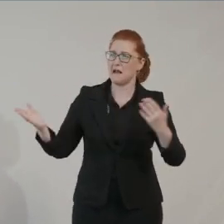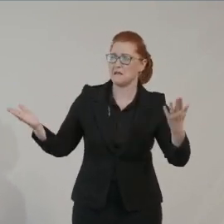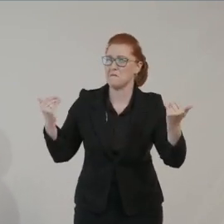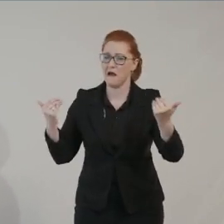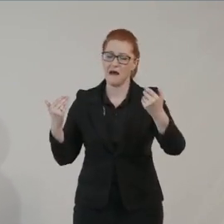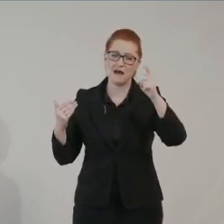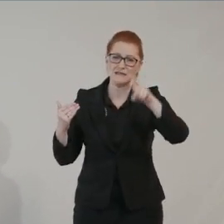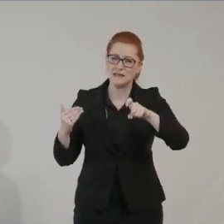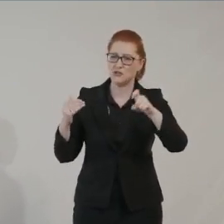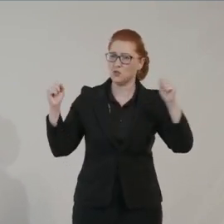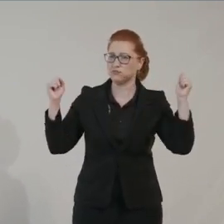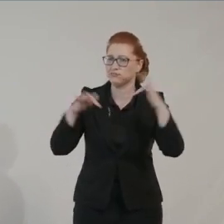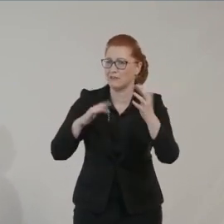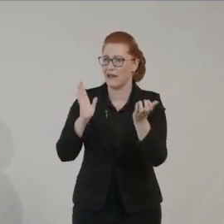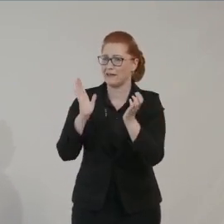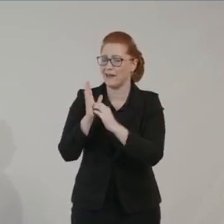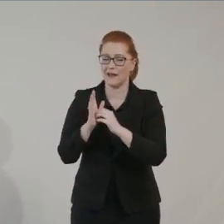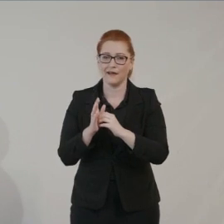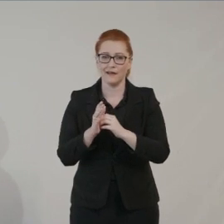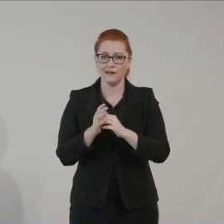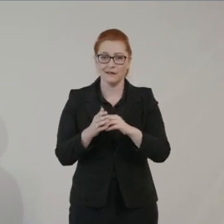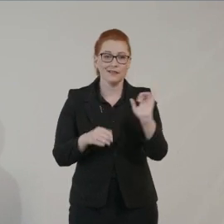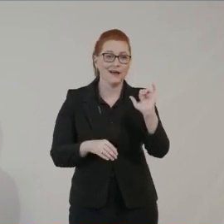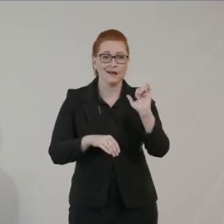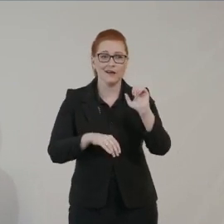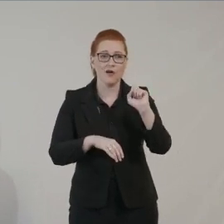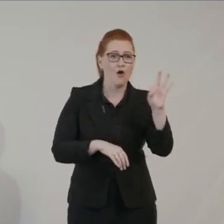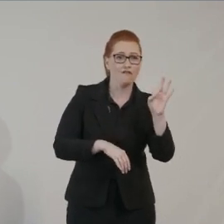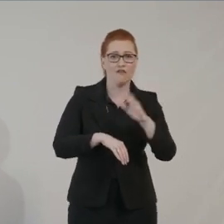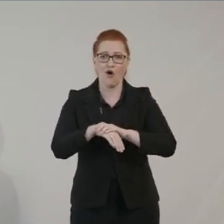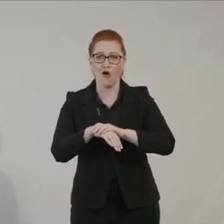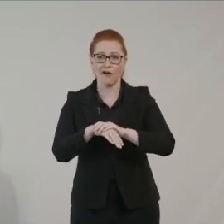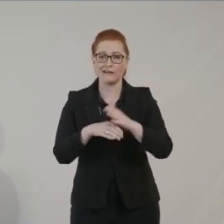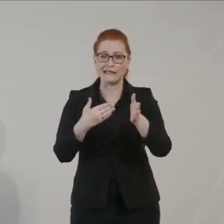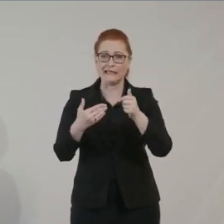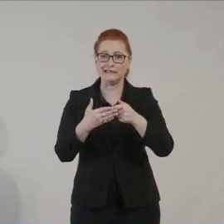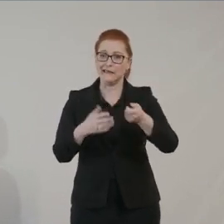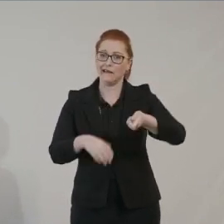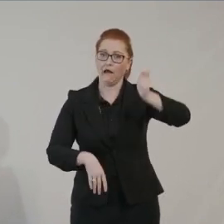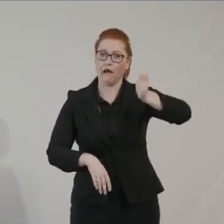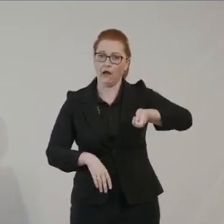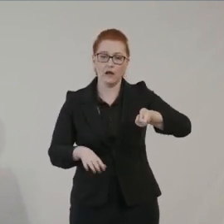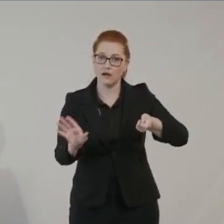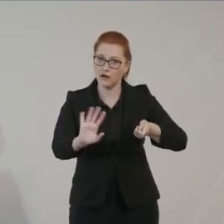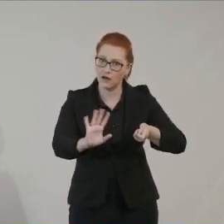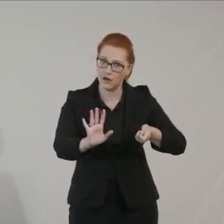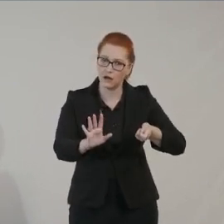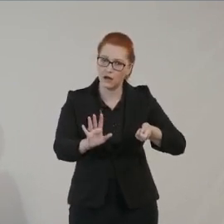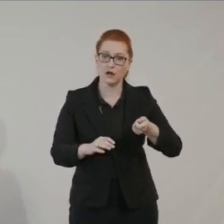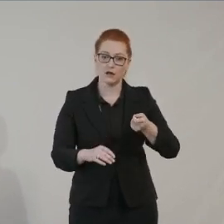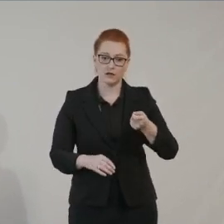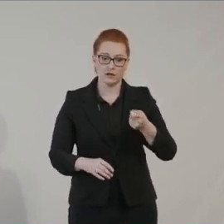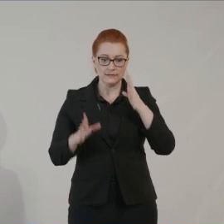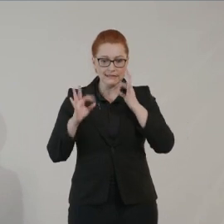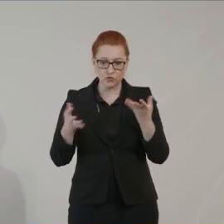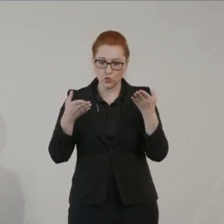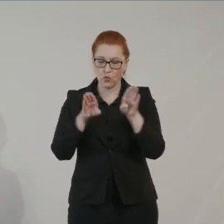switch. I want you to know these decisions were not made in one fell swoop. They were made over the course of